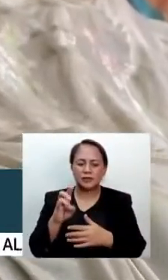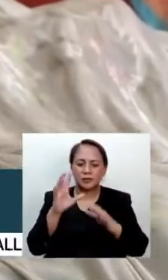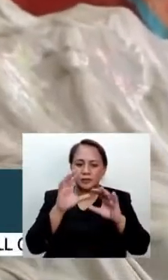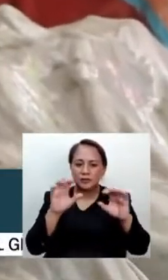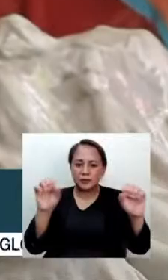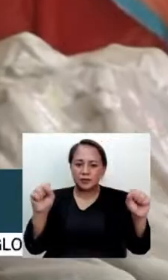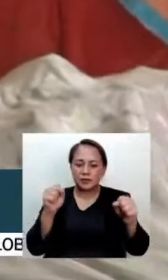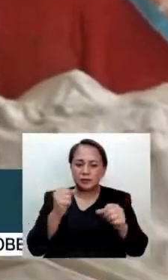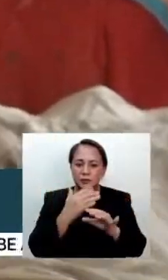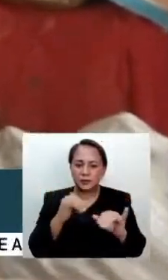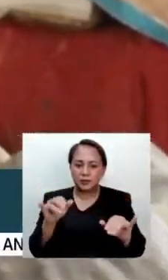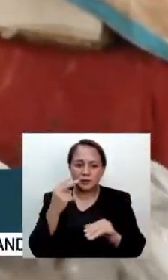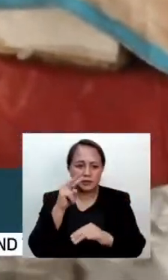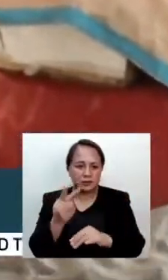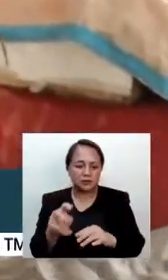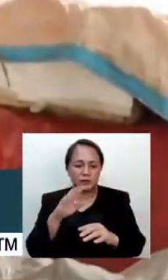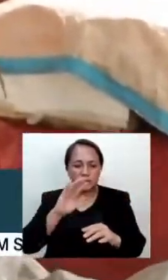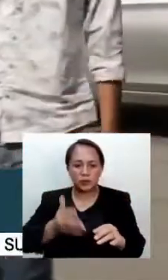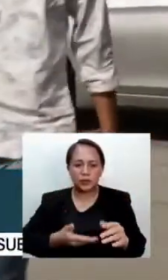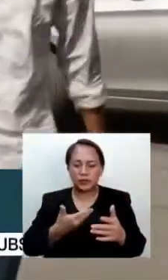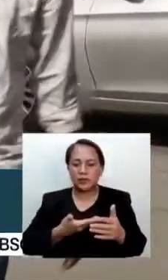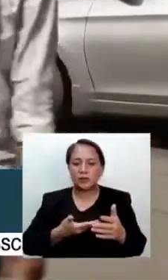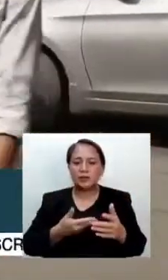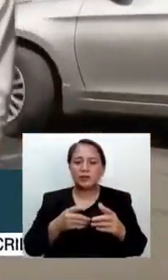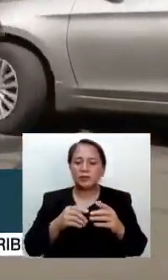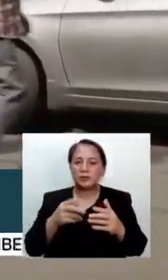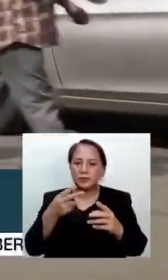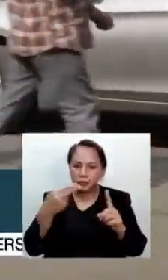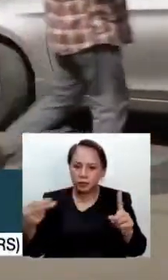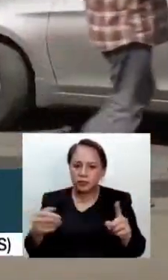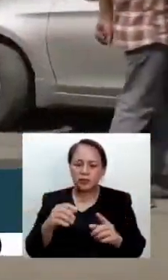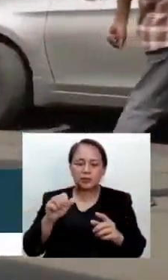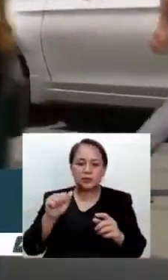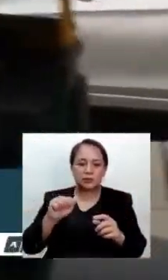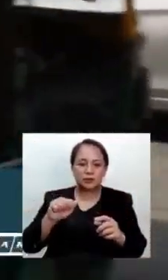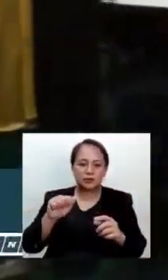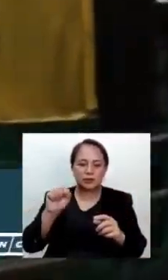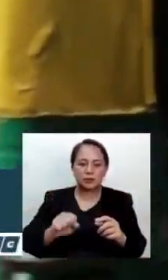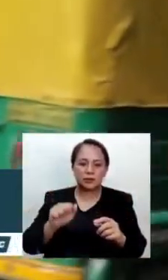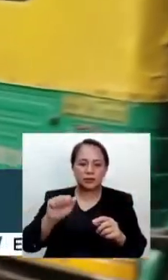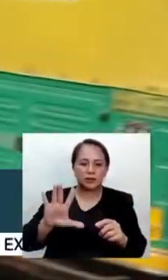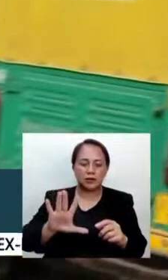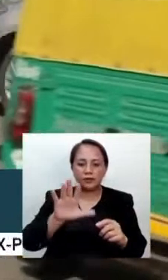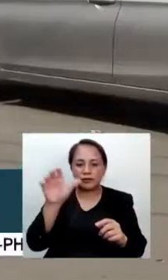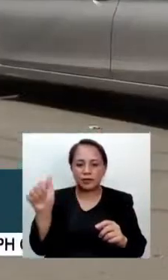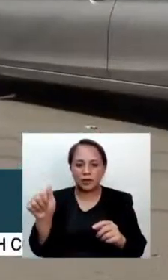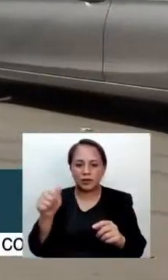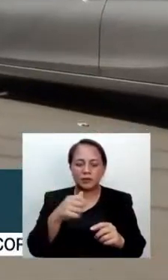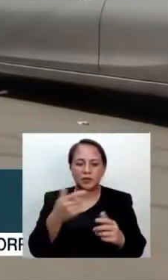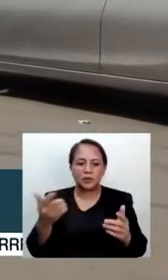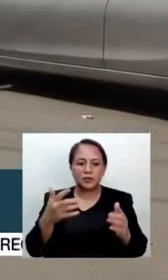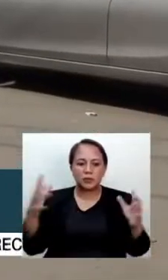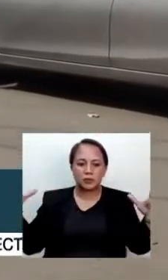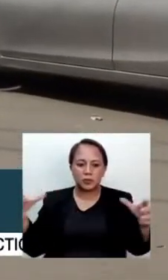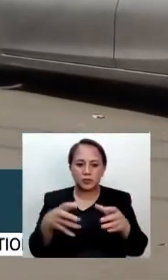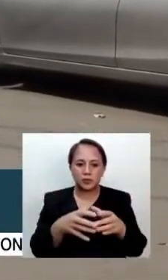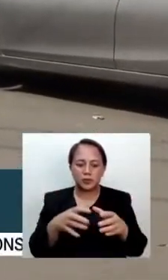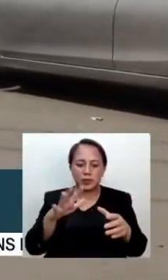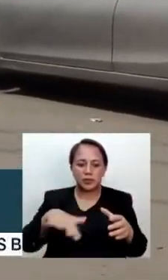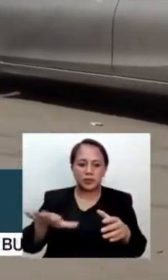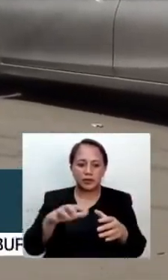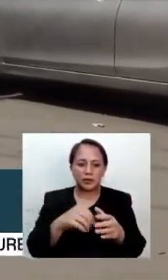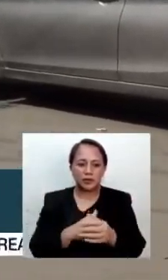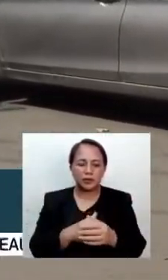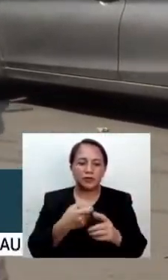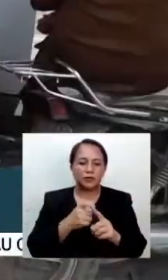also seen to welcome the leaders of Indonesia, South Africa, and Senegal to the gathering in the Bavarian Alps from